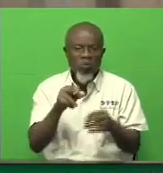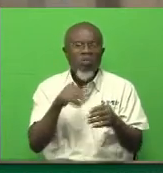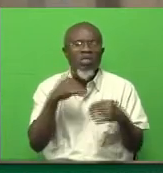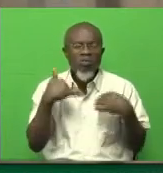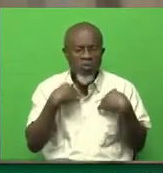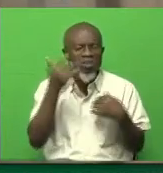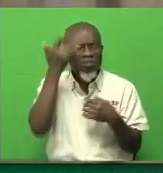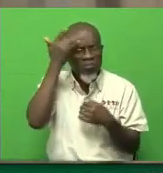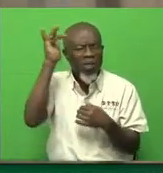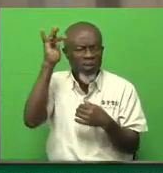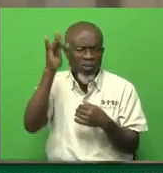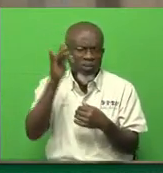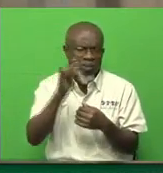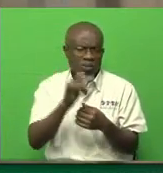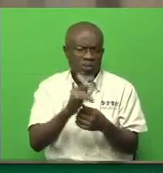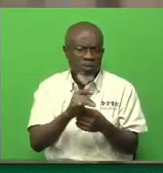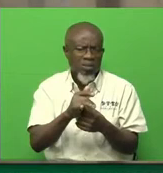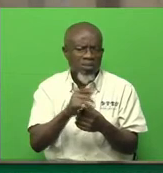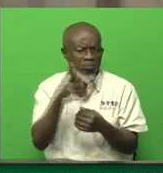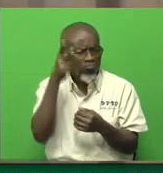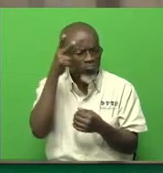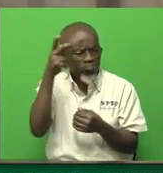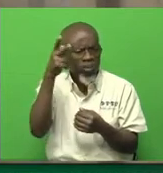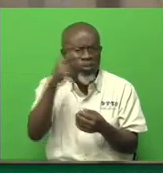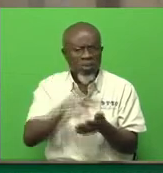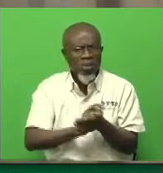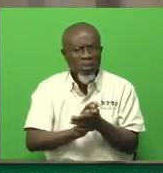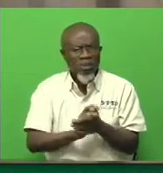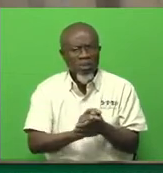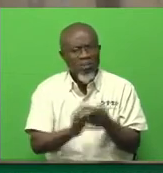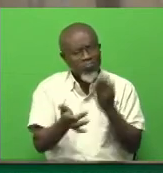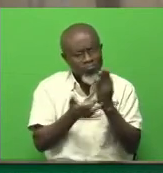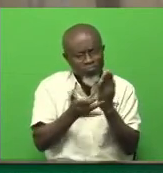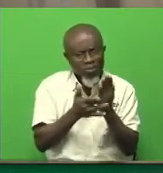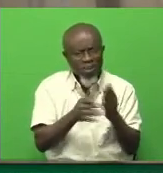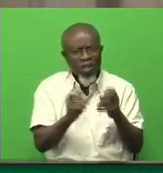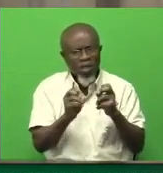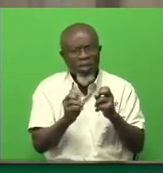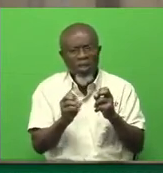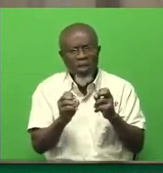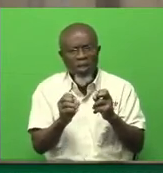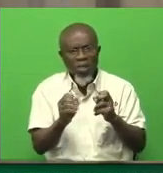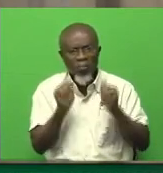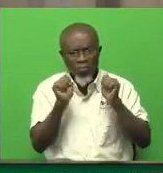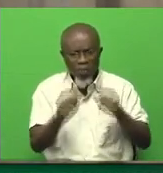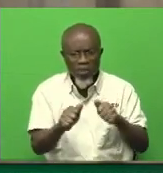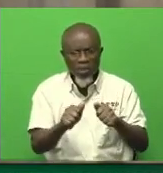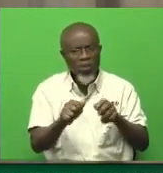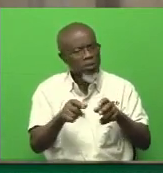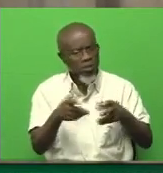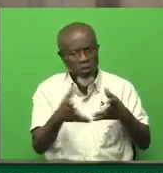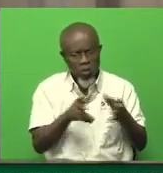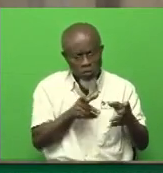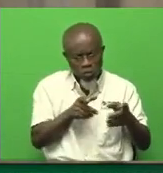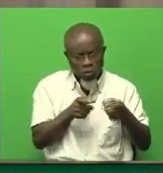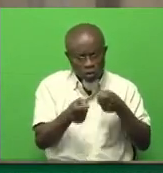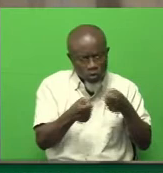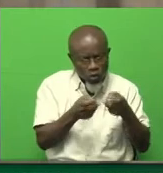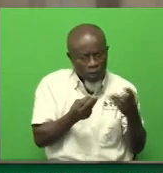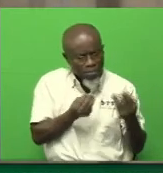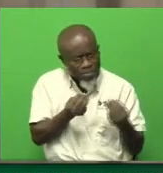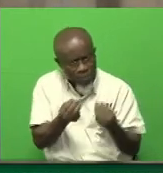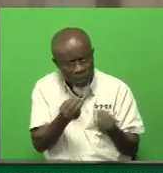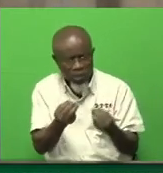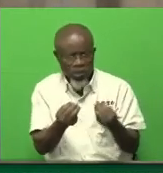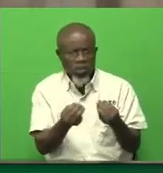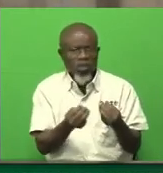cases actual technical capability to run these institutions that you saw in the France but there